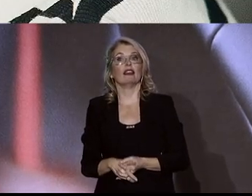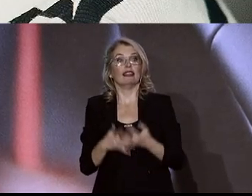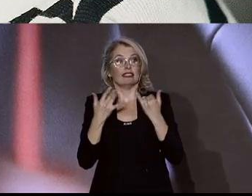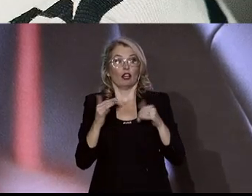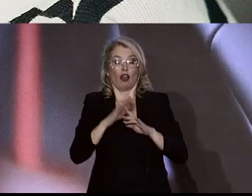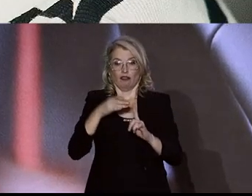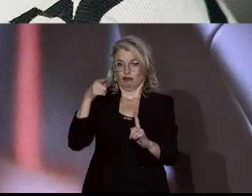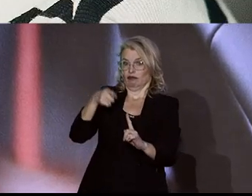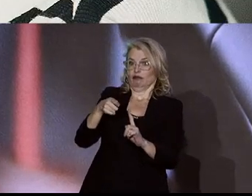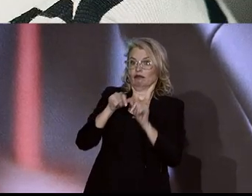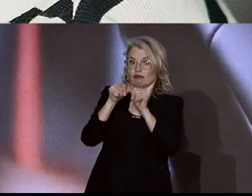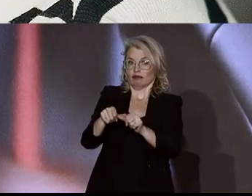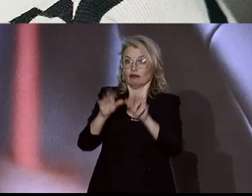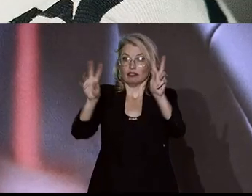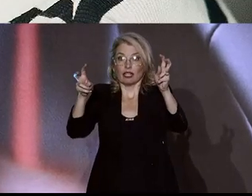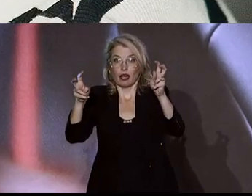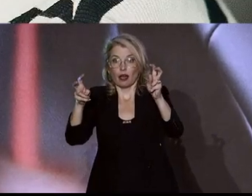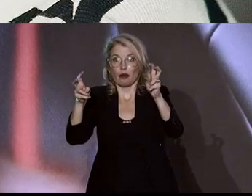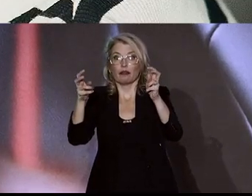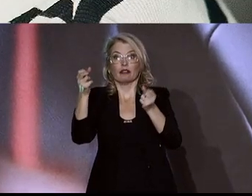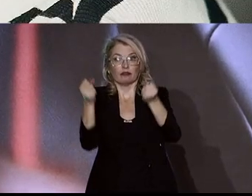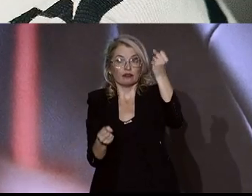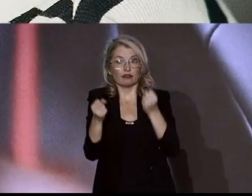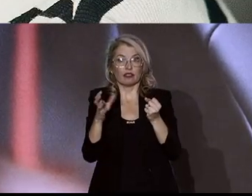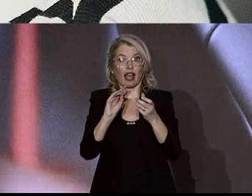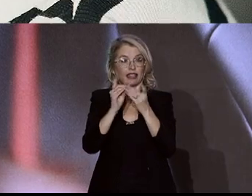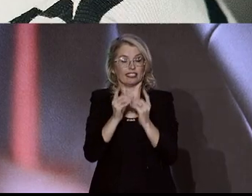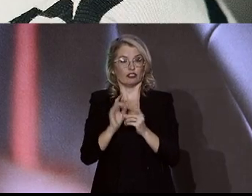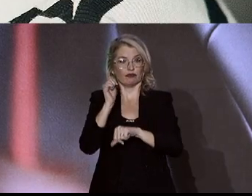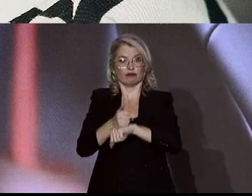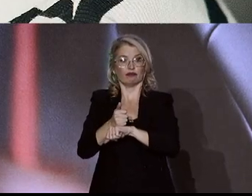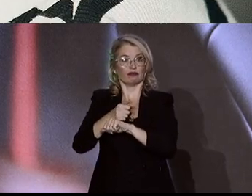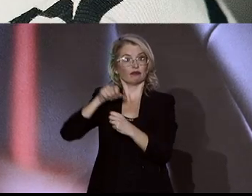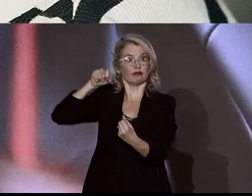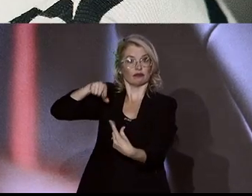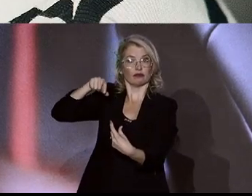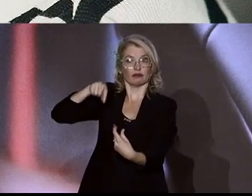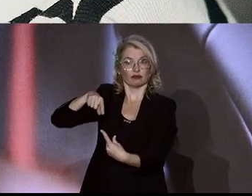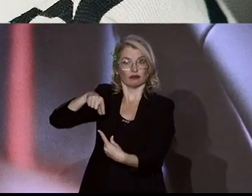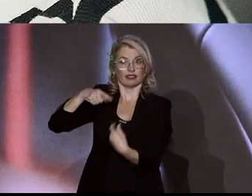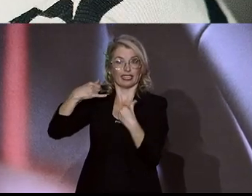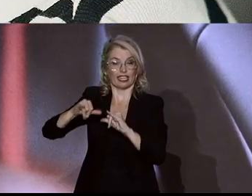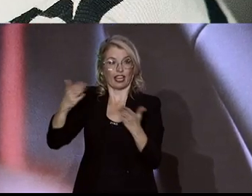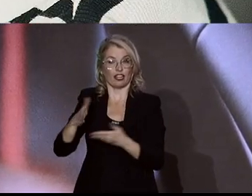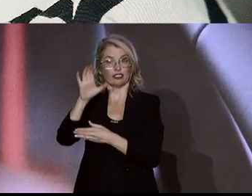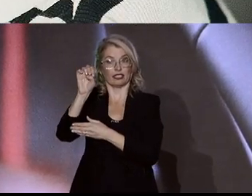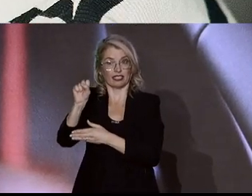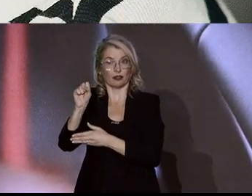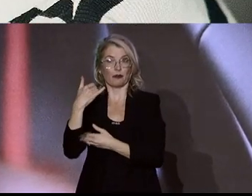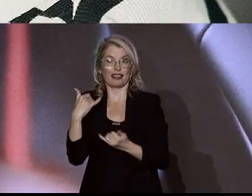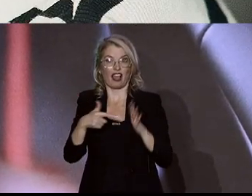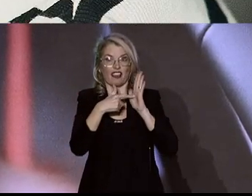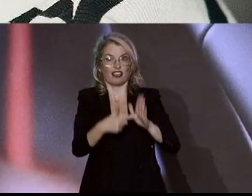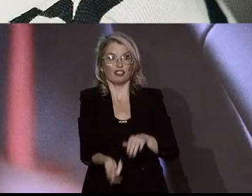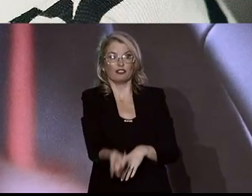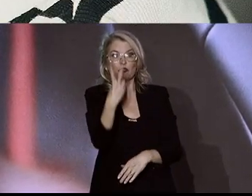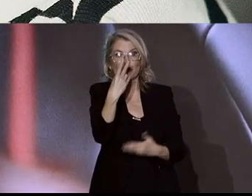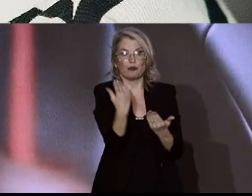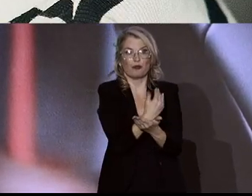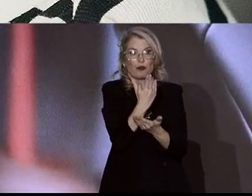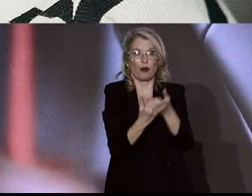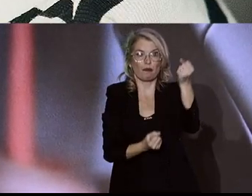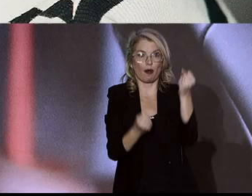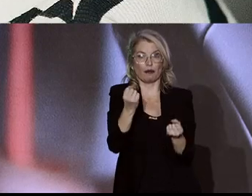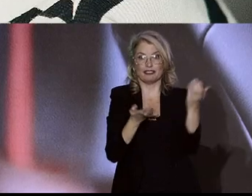Now, still on the subject of vehicles and digitalization here at CES, we are debuting 2 new